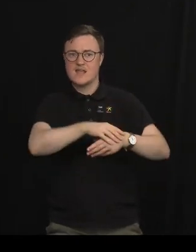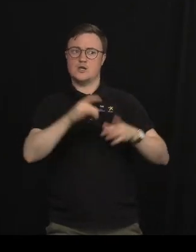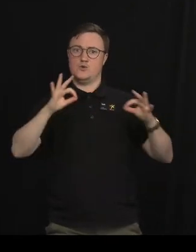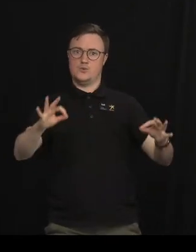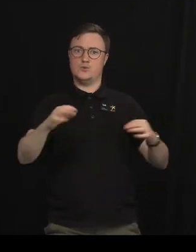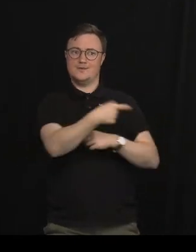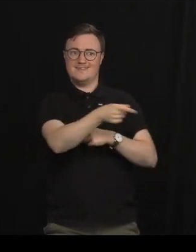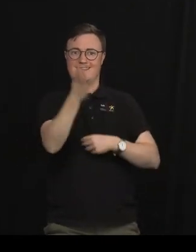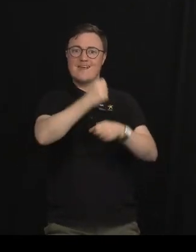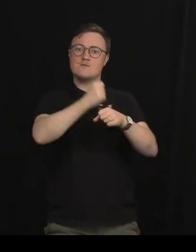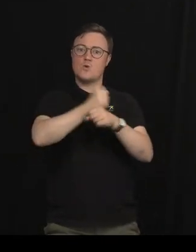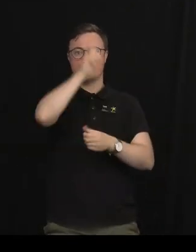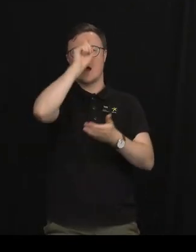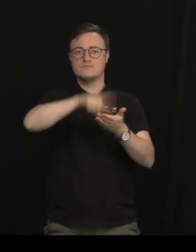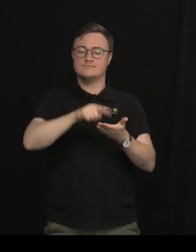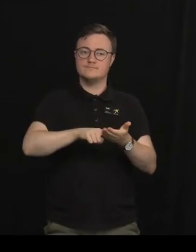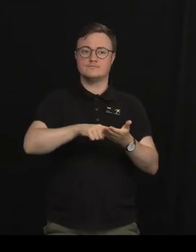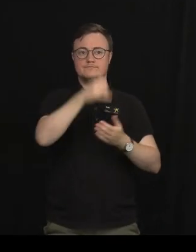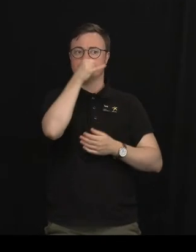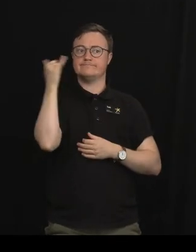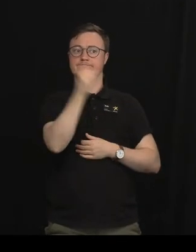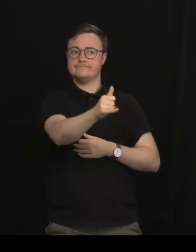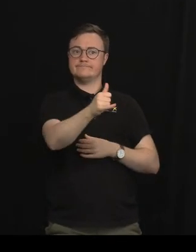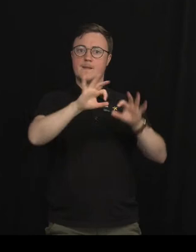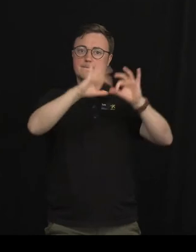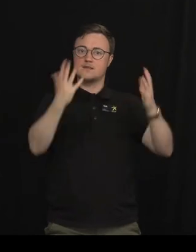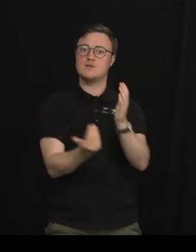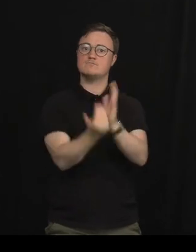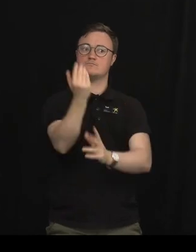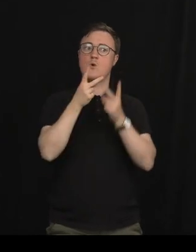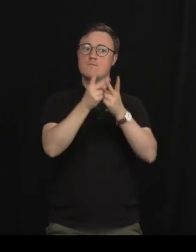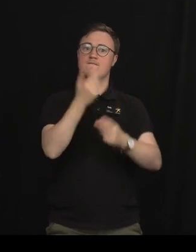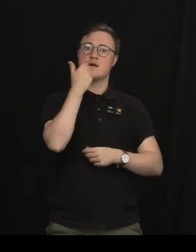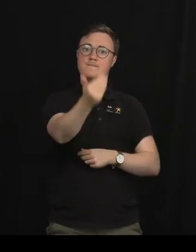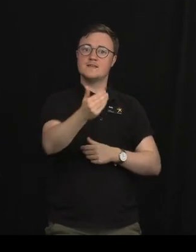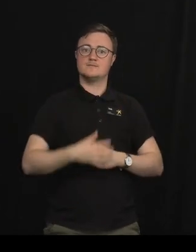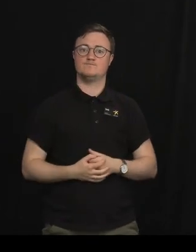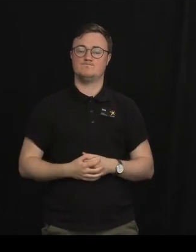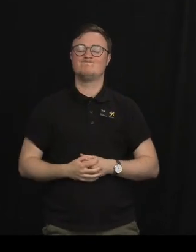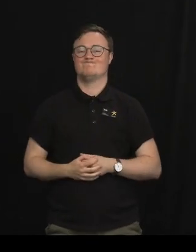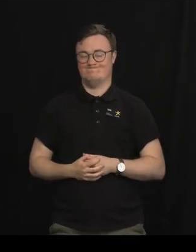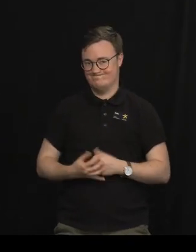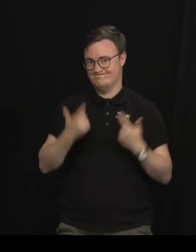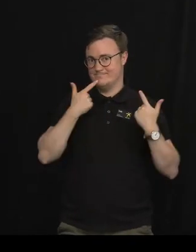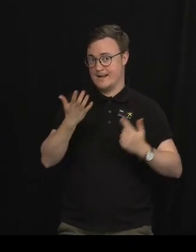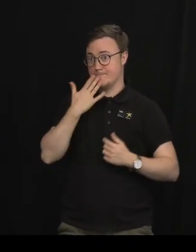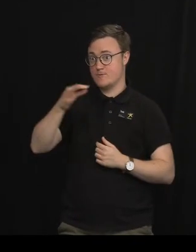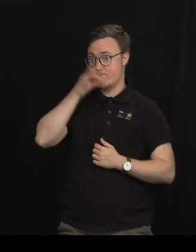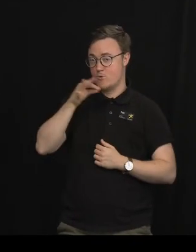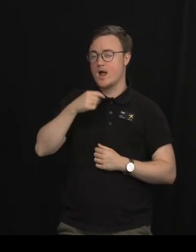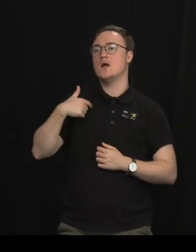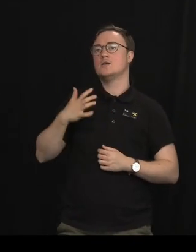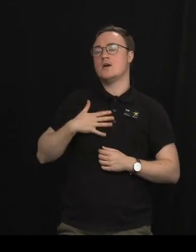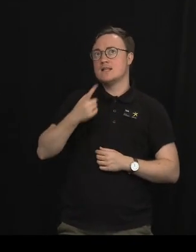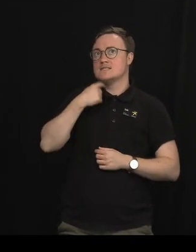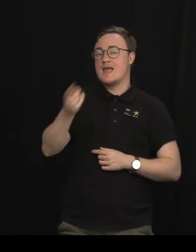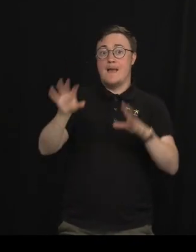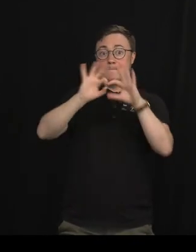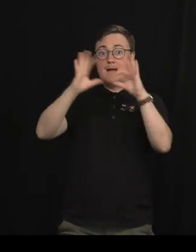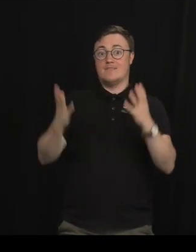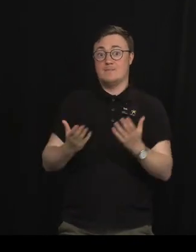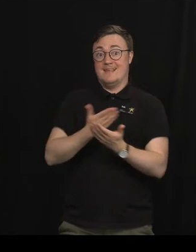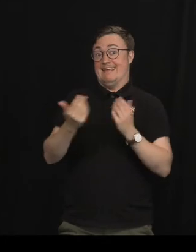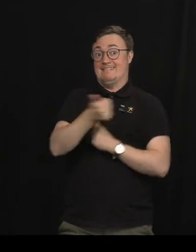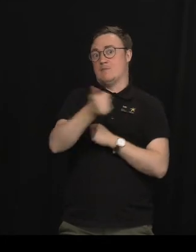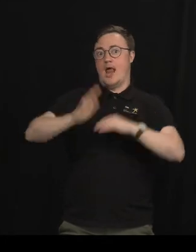pandemics and disruptions to people's health and well-being? No, thank you. I mean, first to start that this pandemic is not just